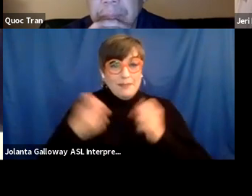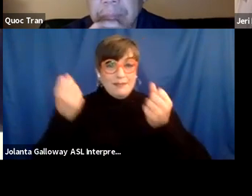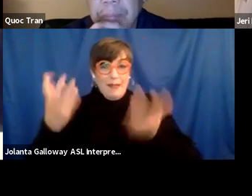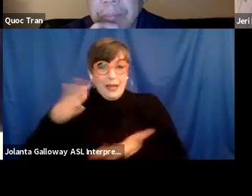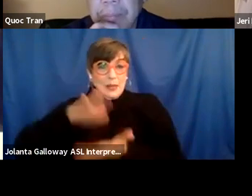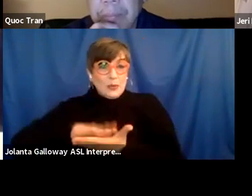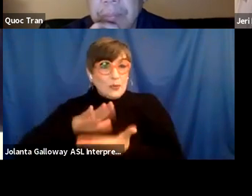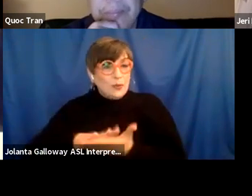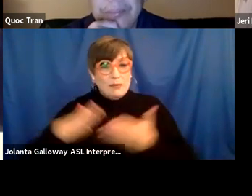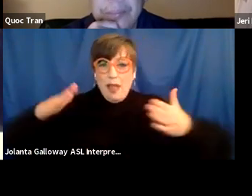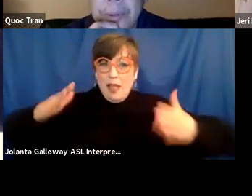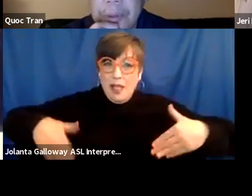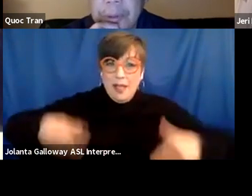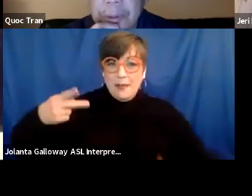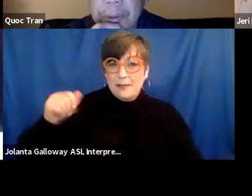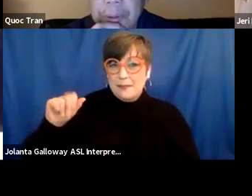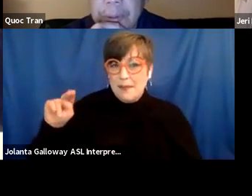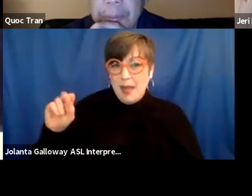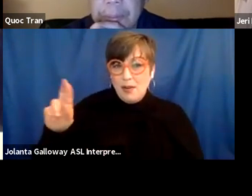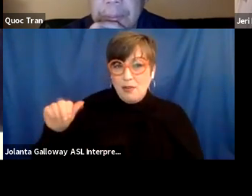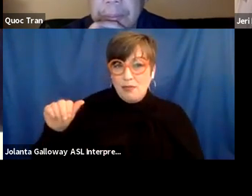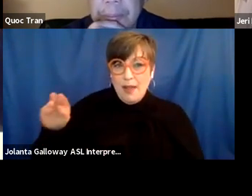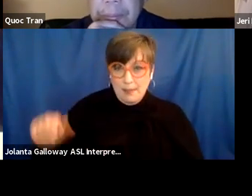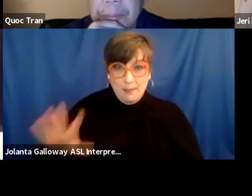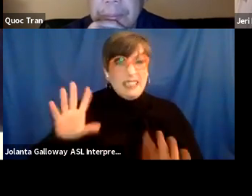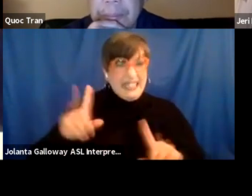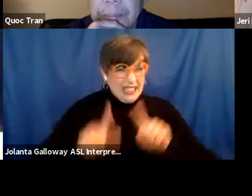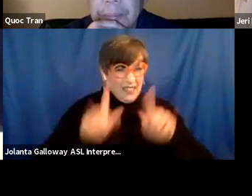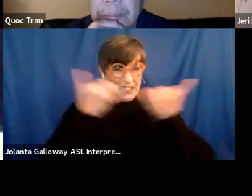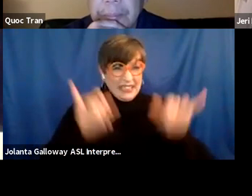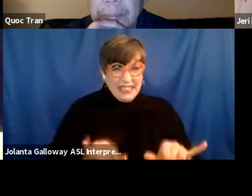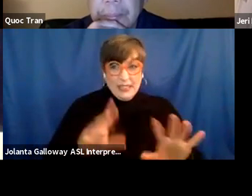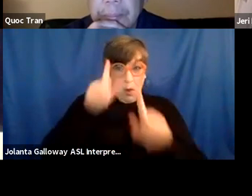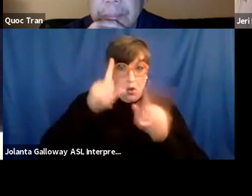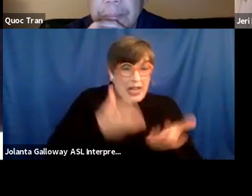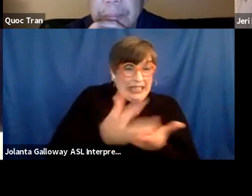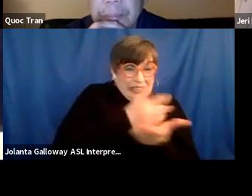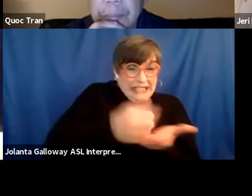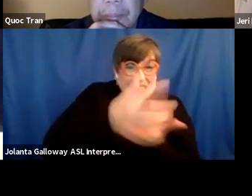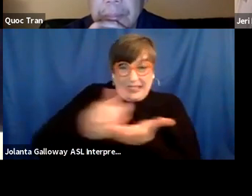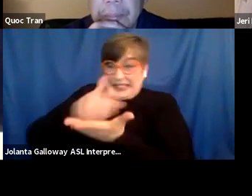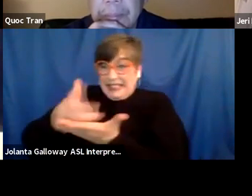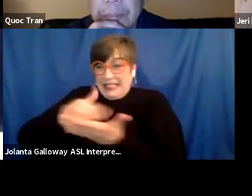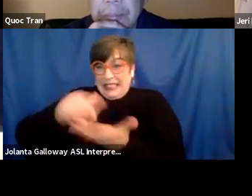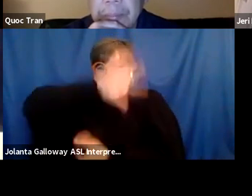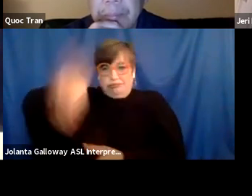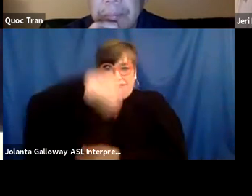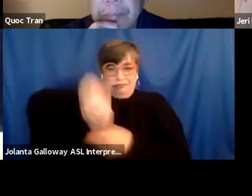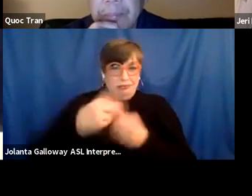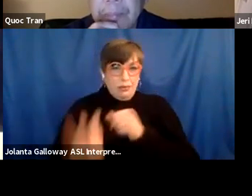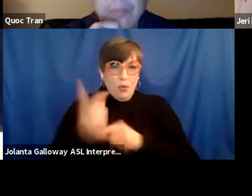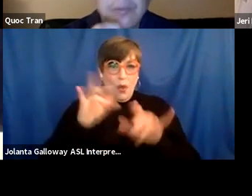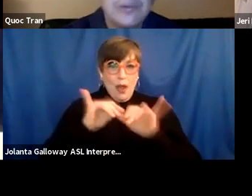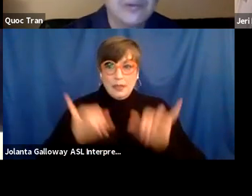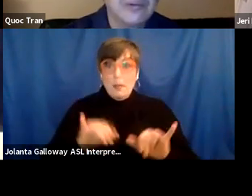different systems. And so we're trying to get it all on this one system so that we can better know where the effort is and where we